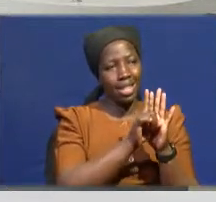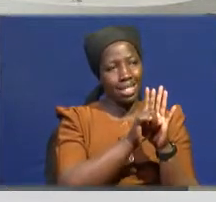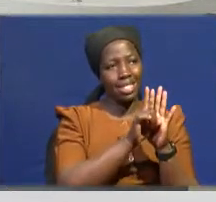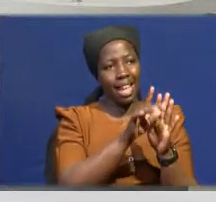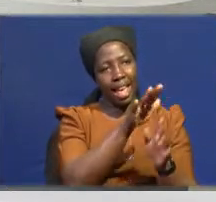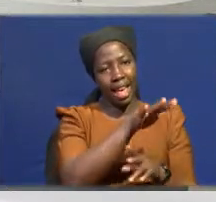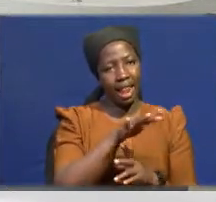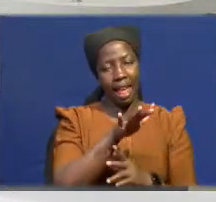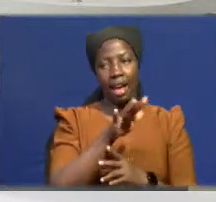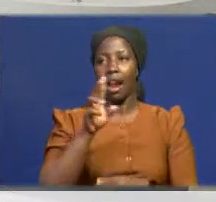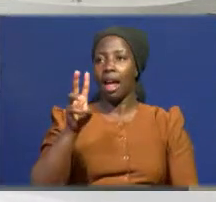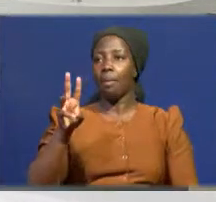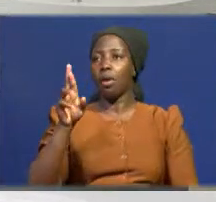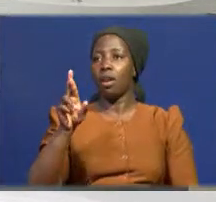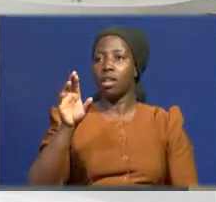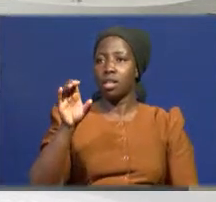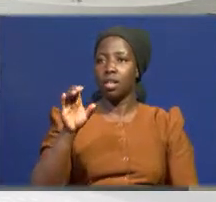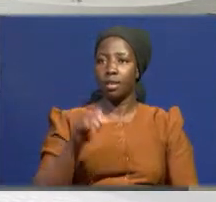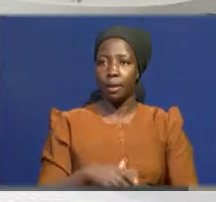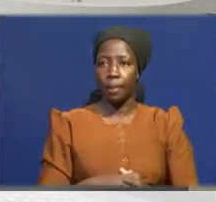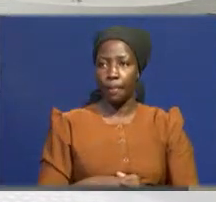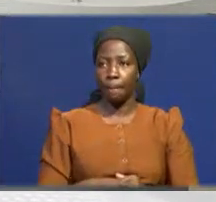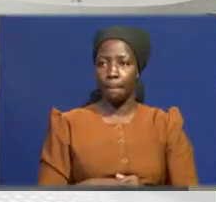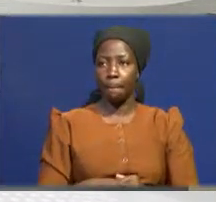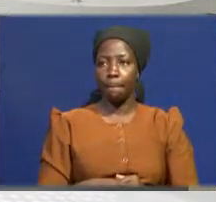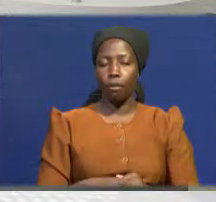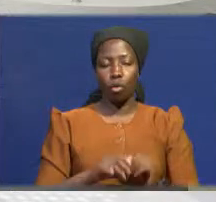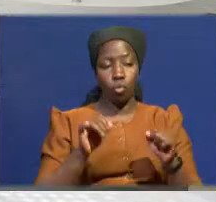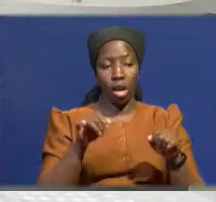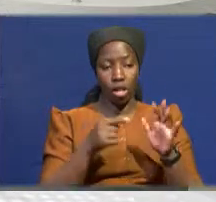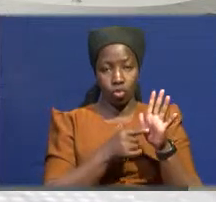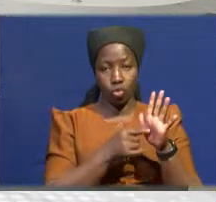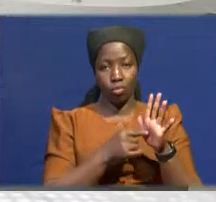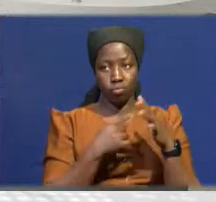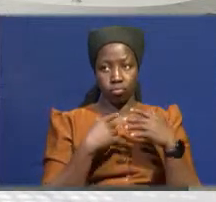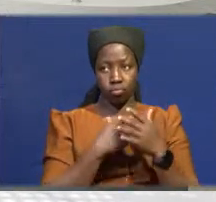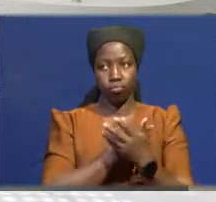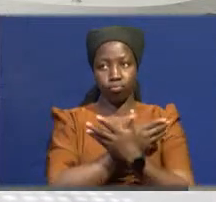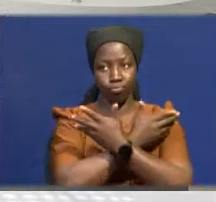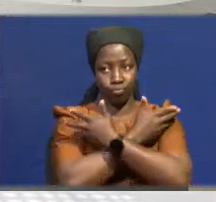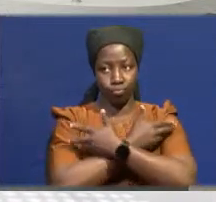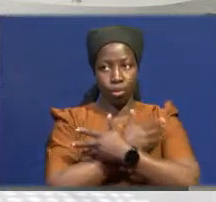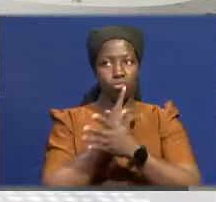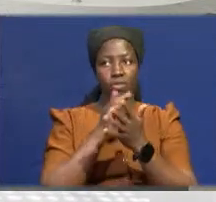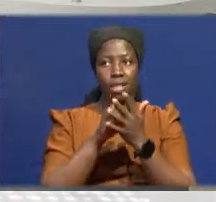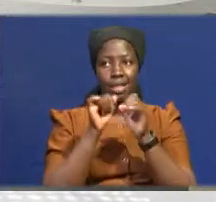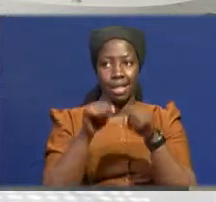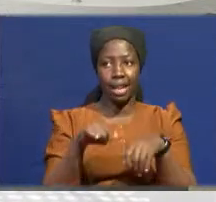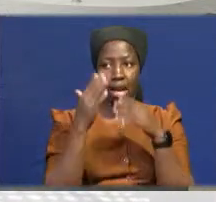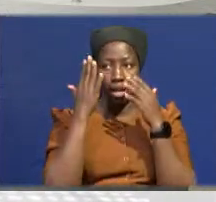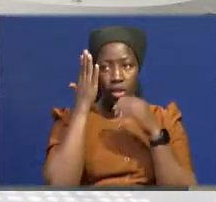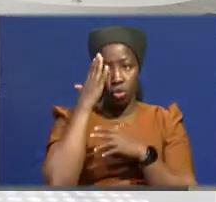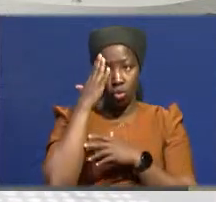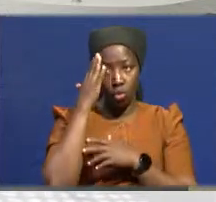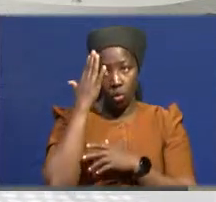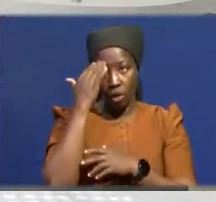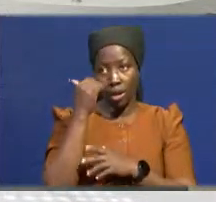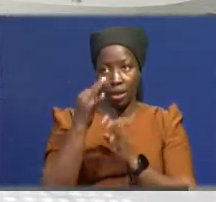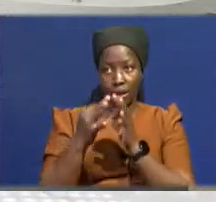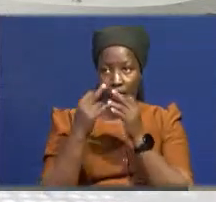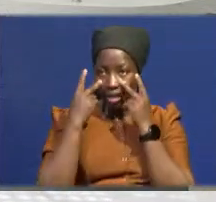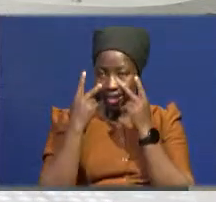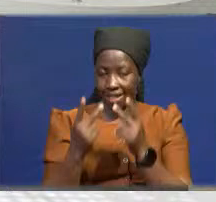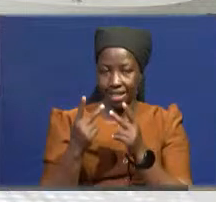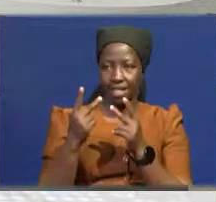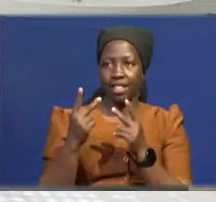P1 cars have a hybrid... Actually, we can lift the tabard so that they can know, so that if they see me at Takamoto Katsuta, they